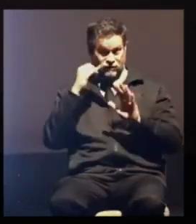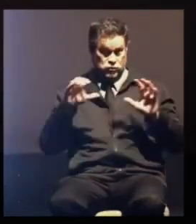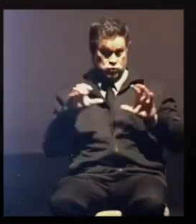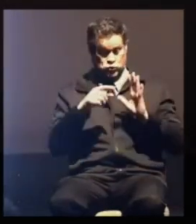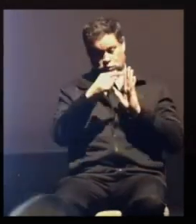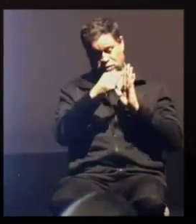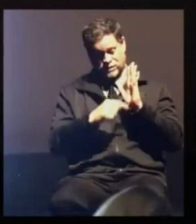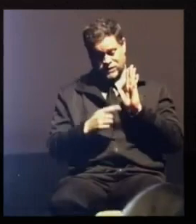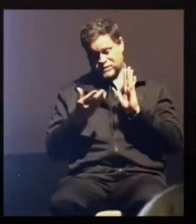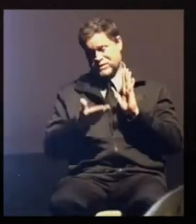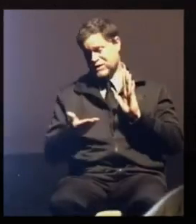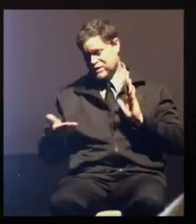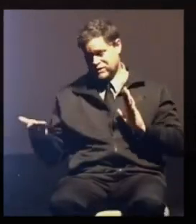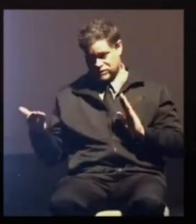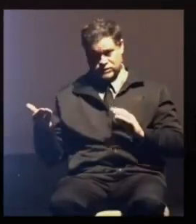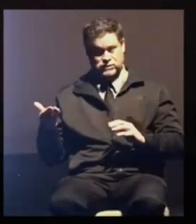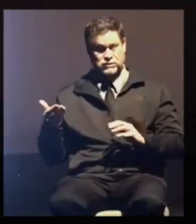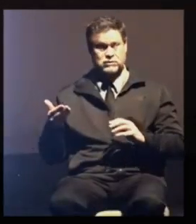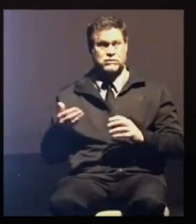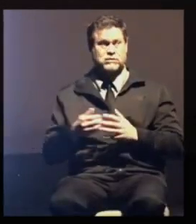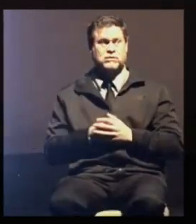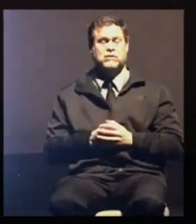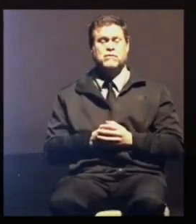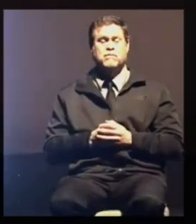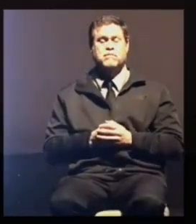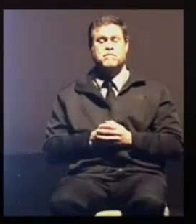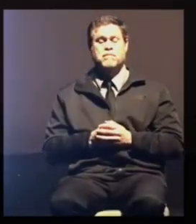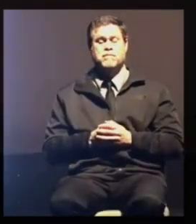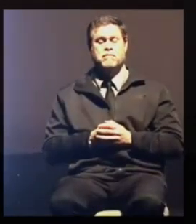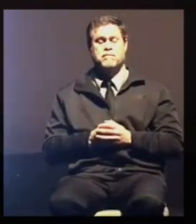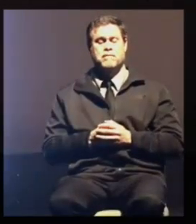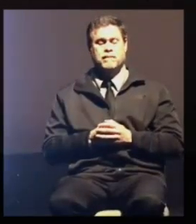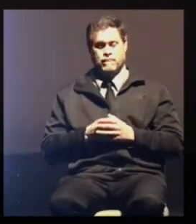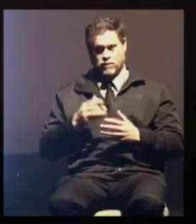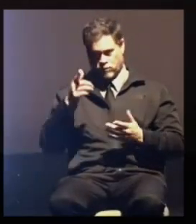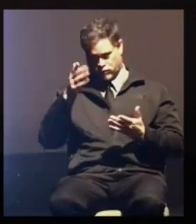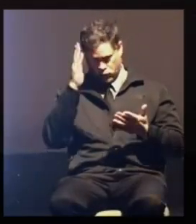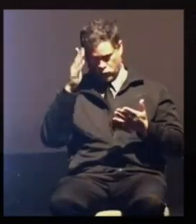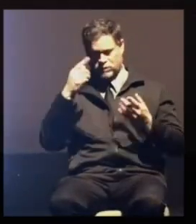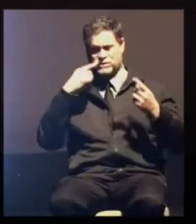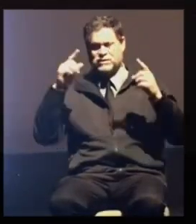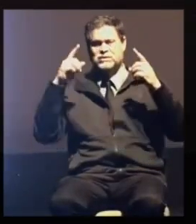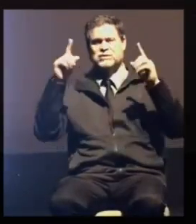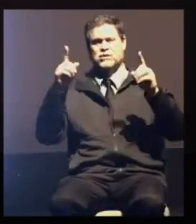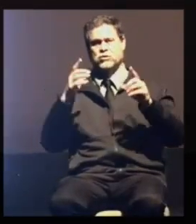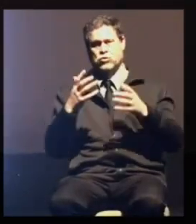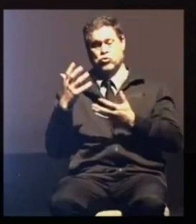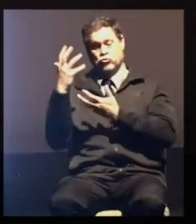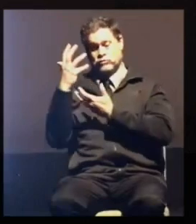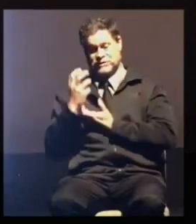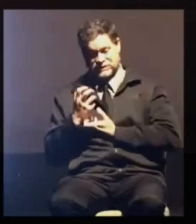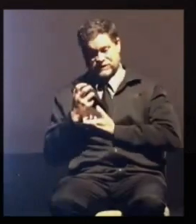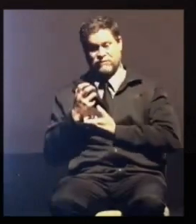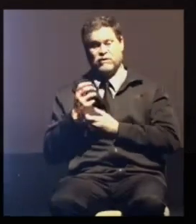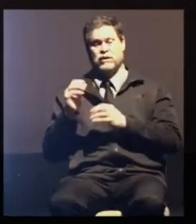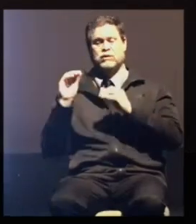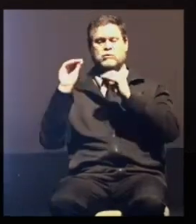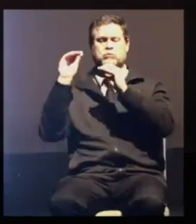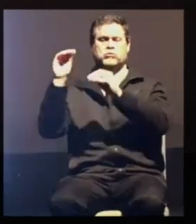these things, okay, if you do these things, you will be successful. You're a receiver, and I could put on